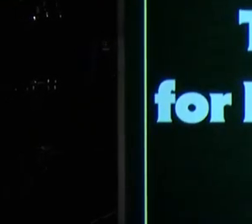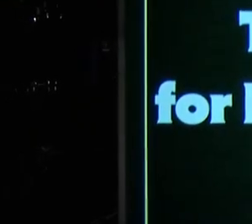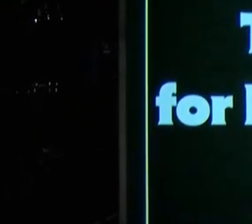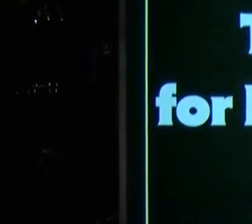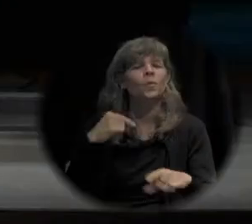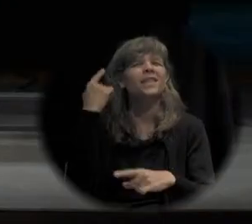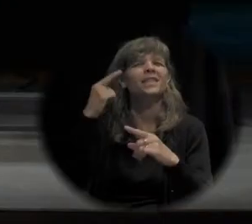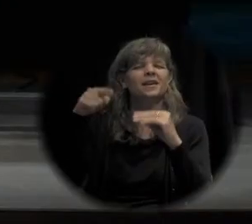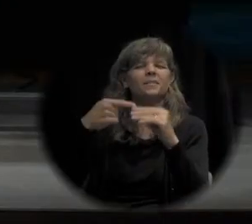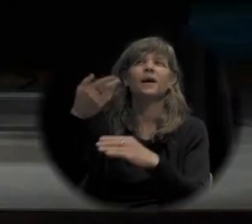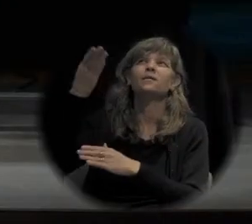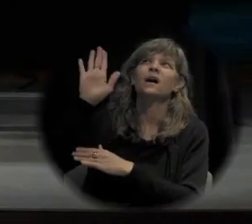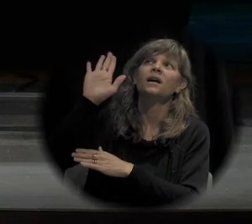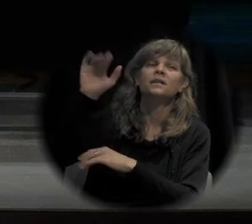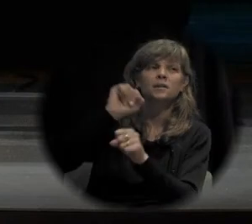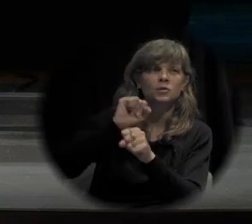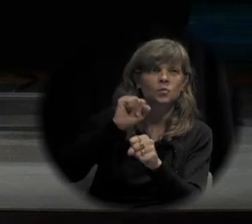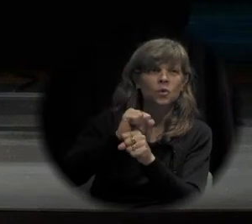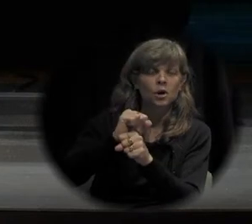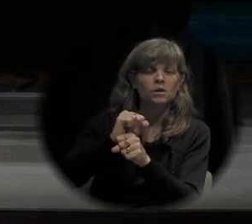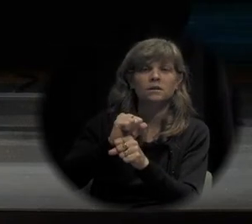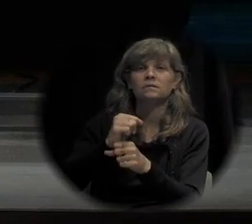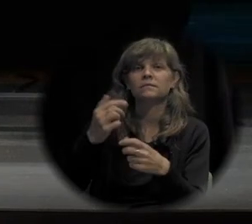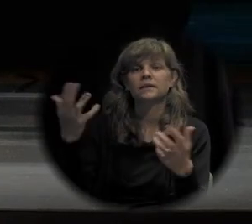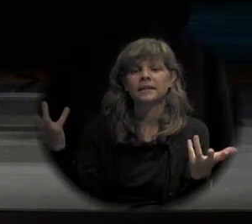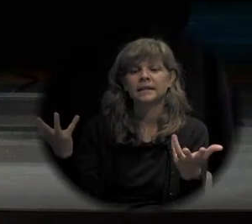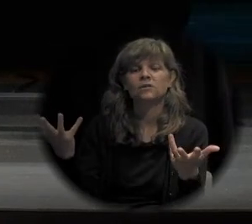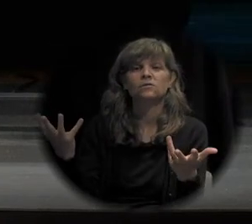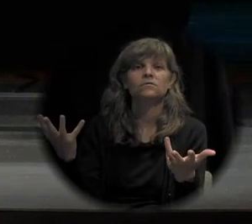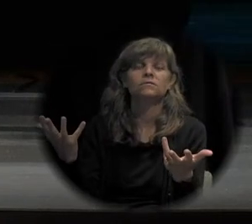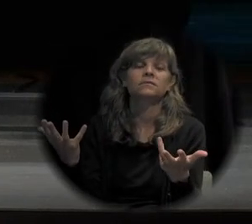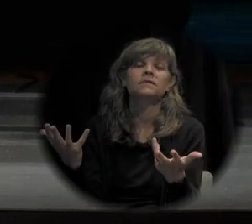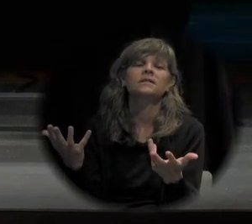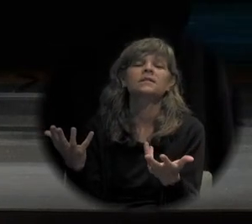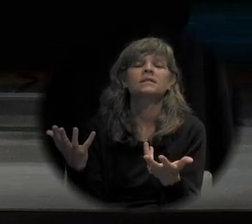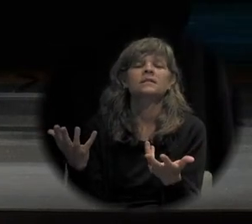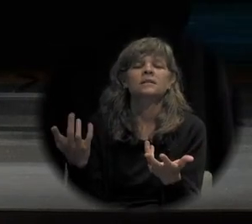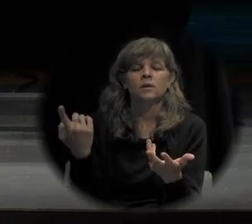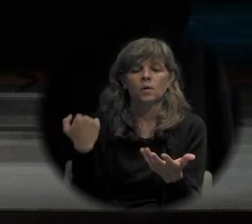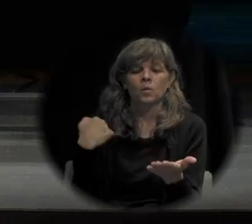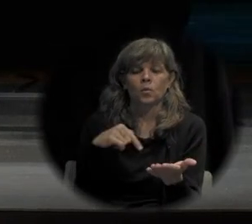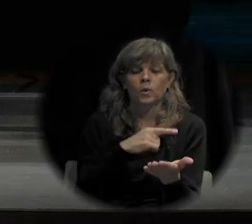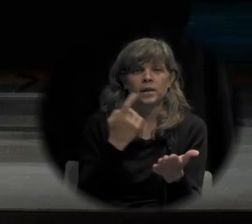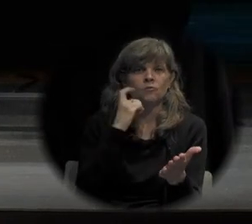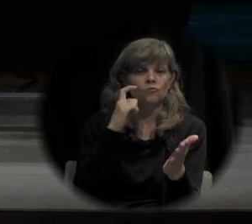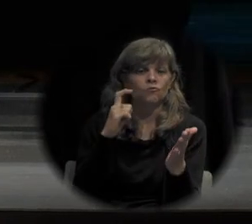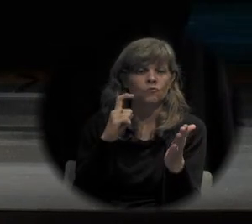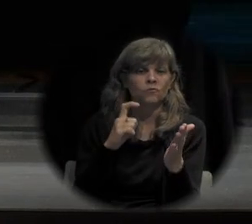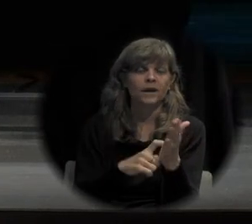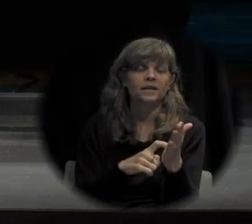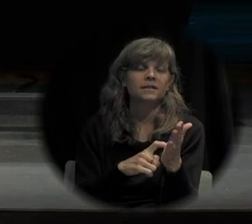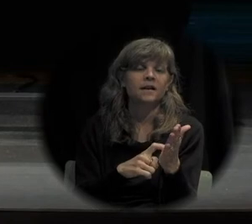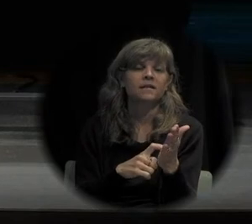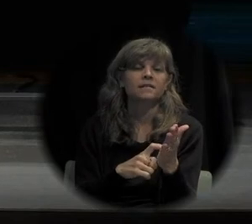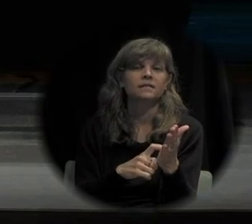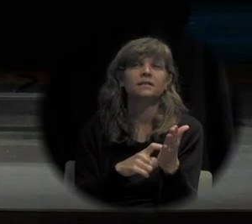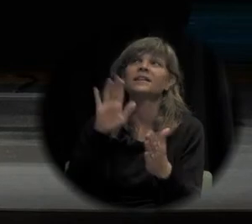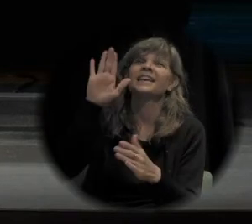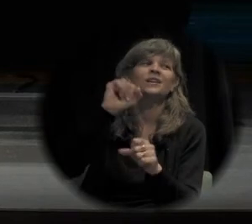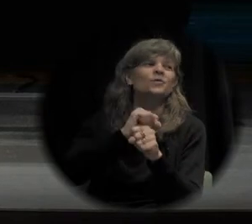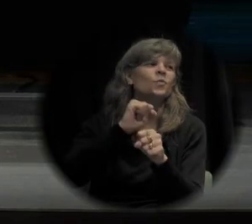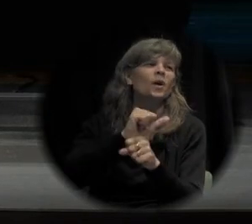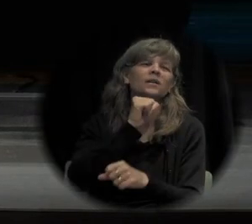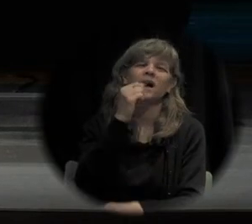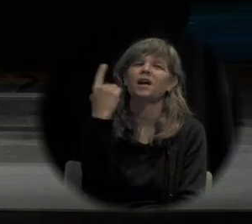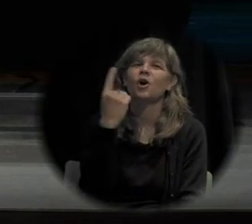is doing, as we think about His working, we recognize that it's not always pretty in